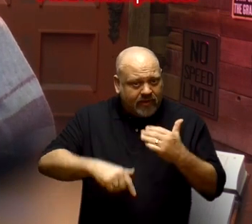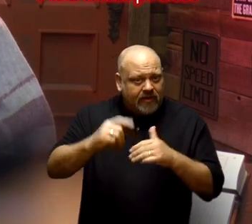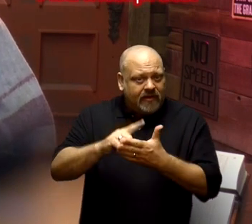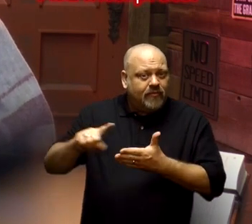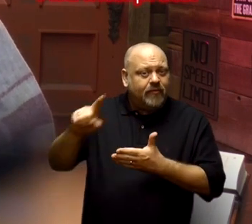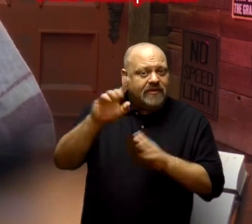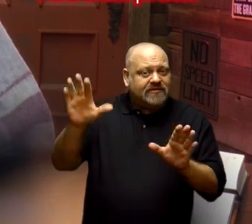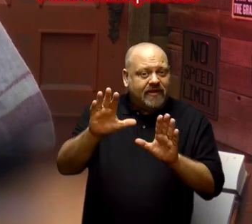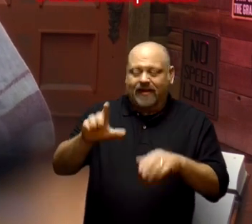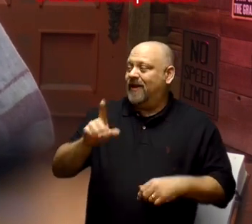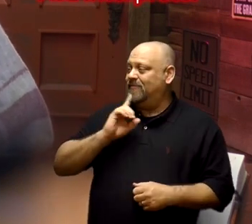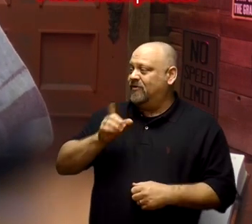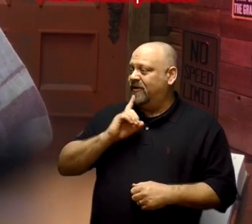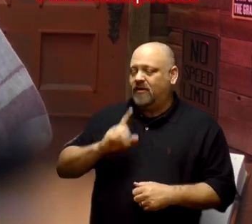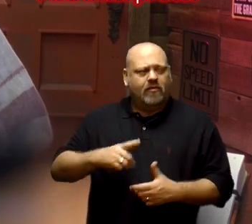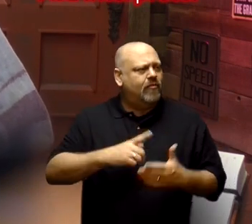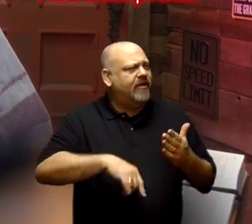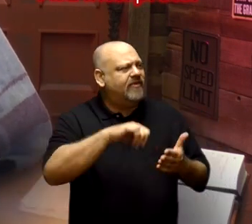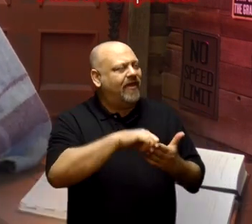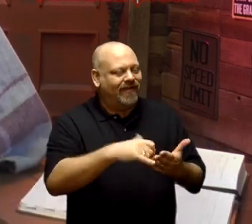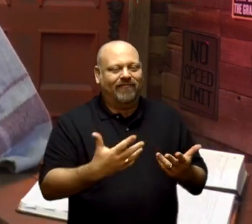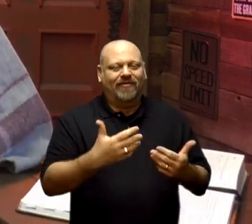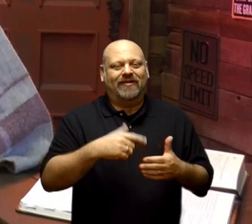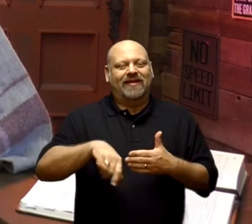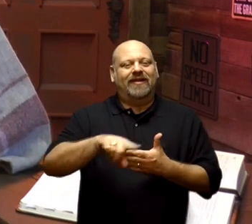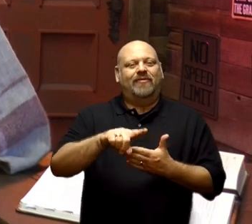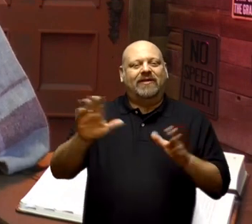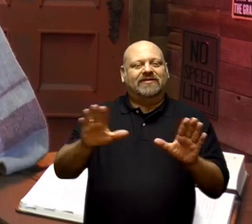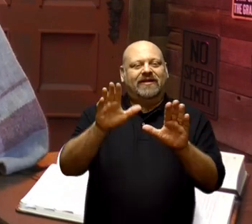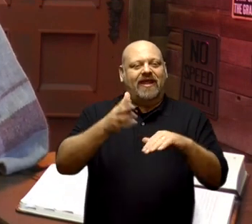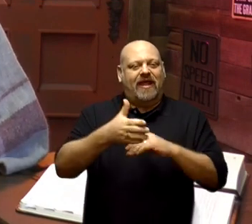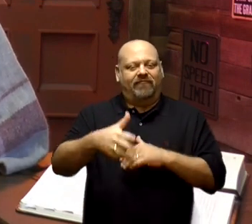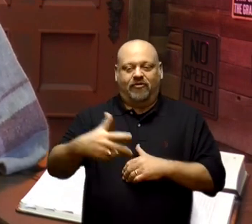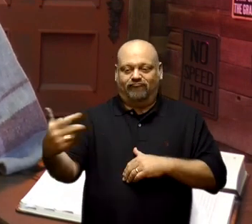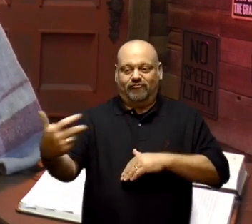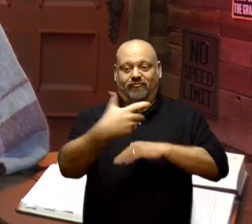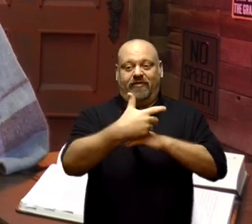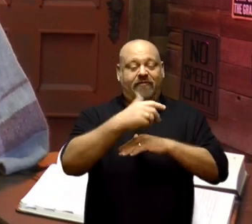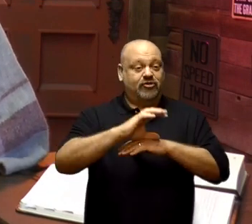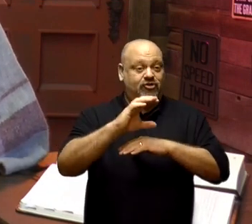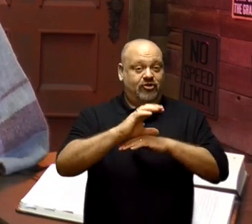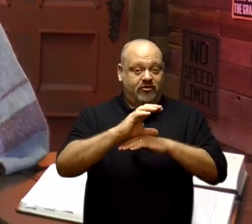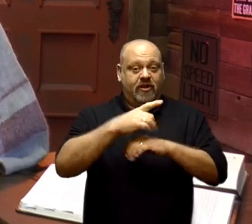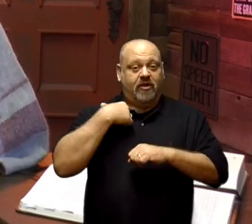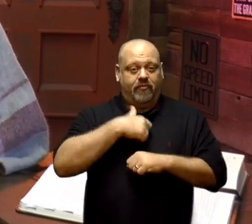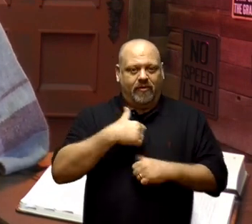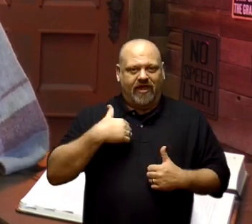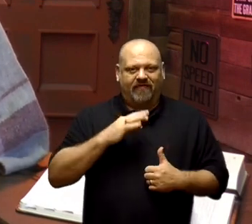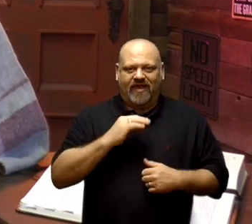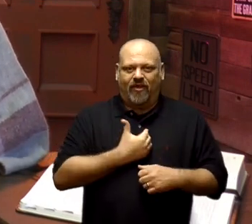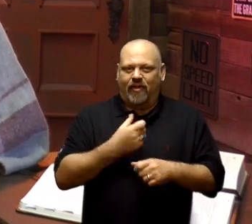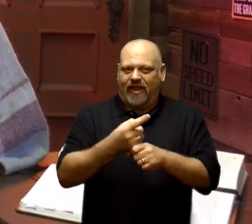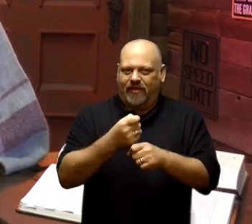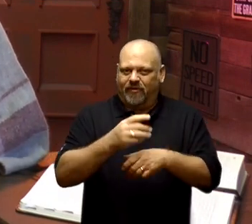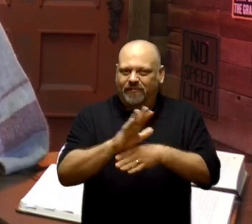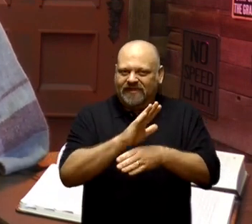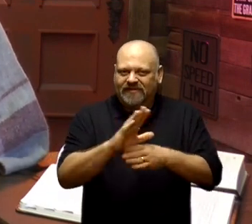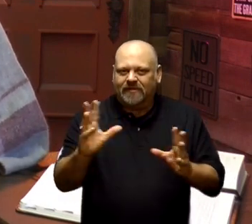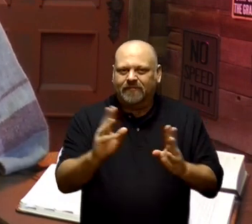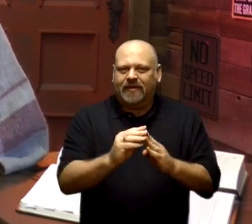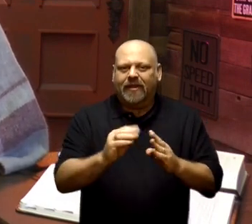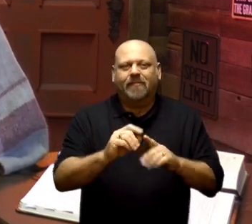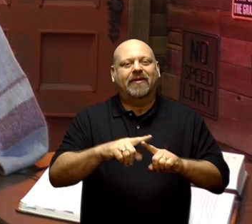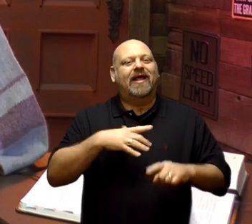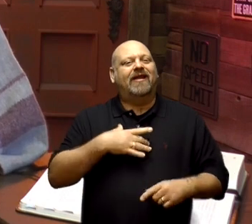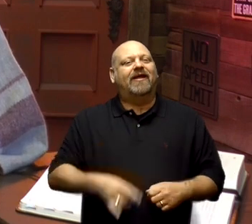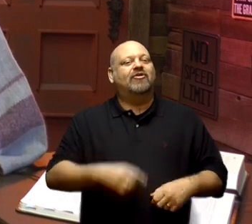is? Absolutely. And what's that? Oh, well next Sunday, after Drive Up Church, we will have our